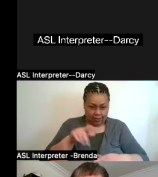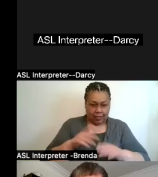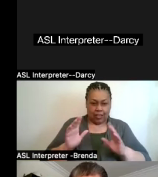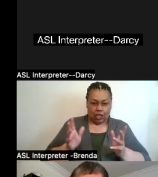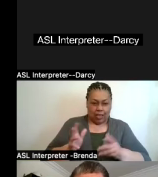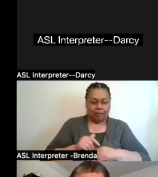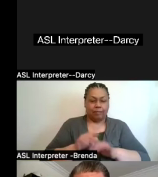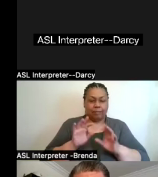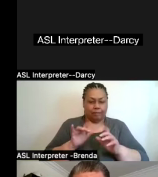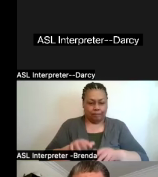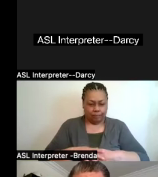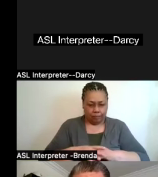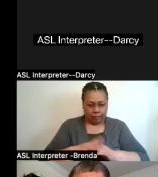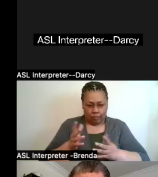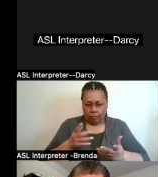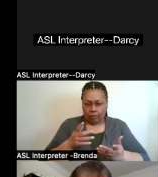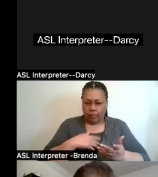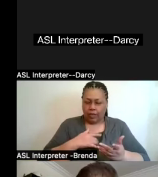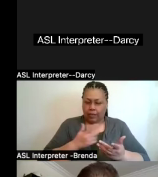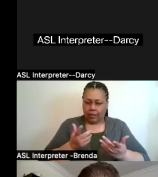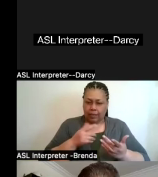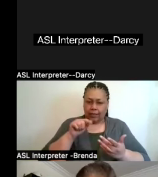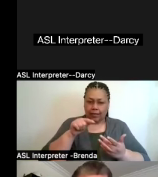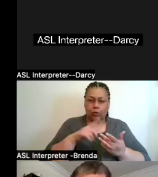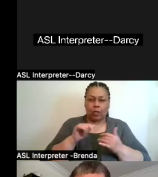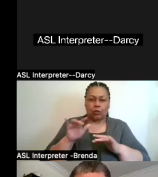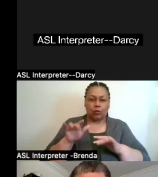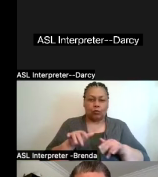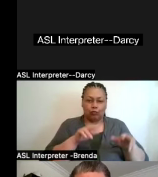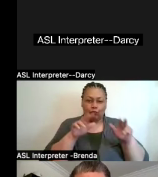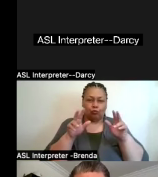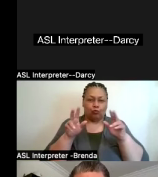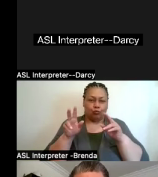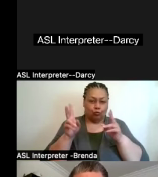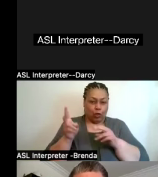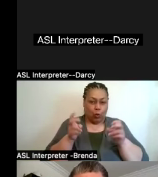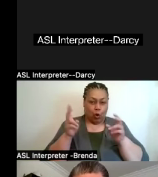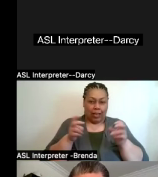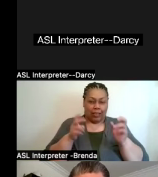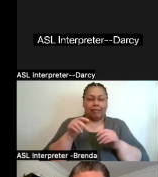make sure people know that this was recorded. It will be on at